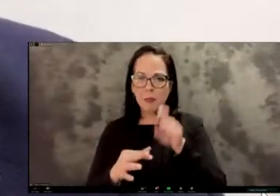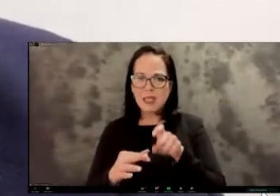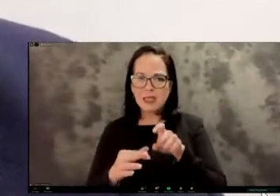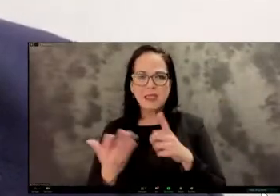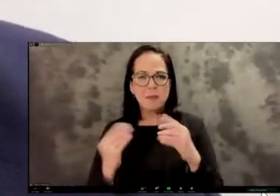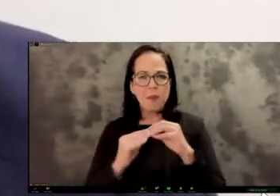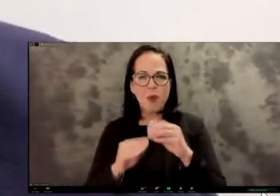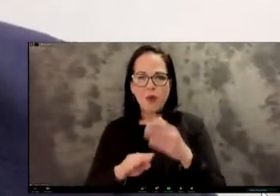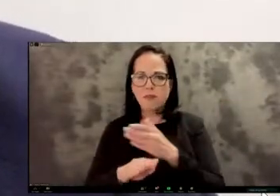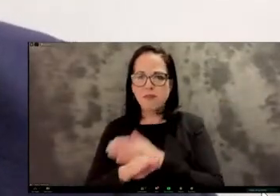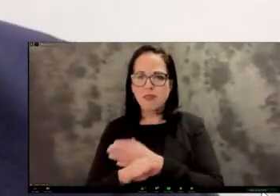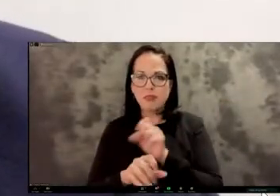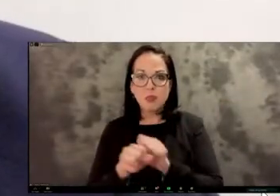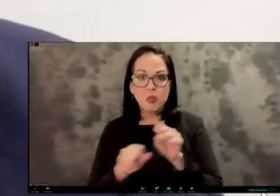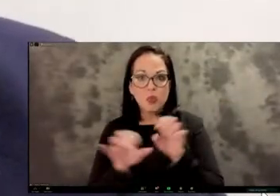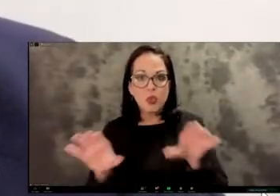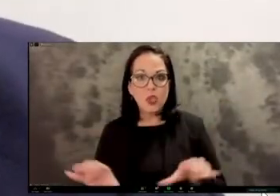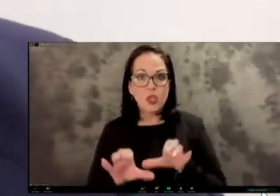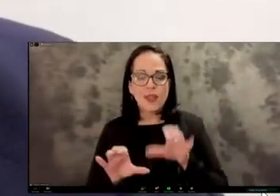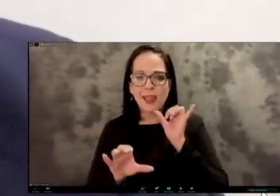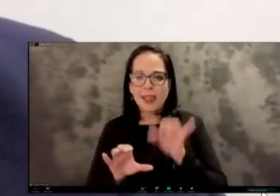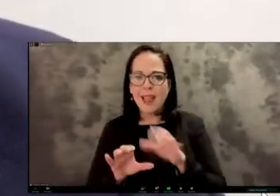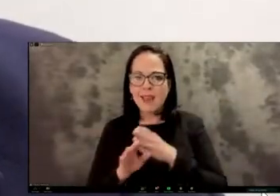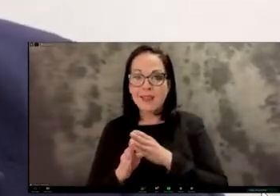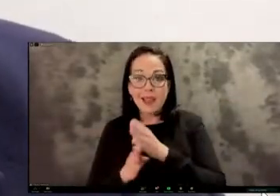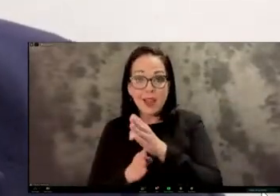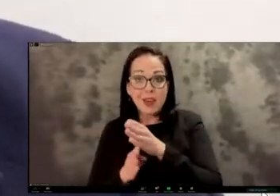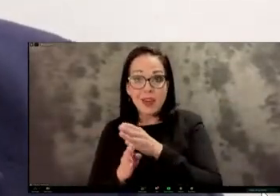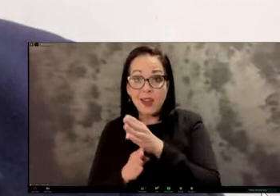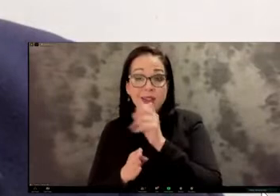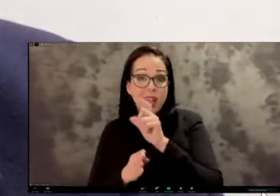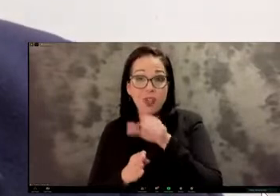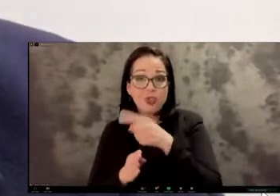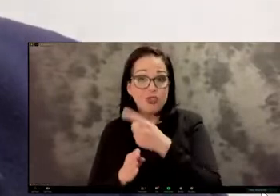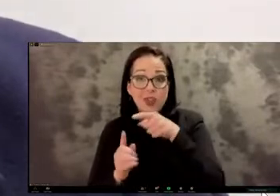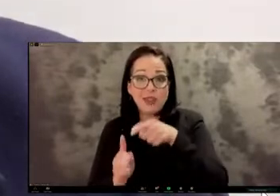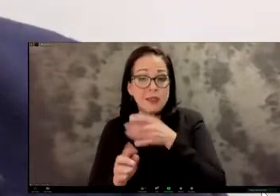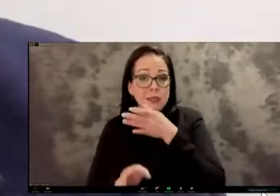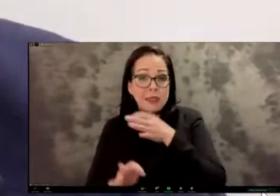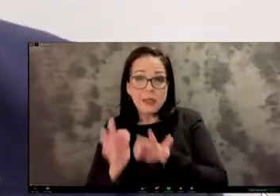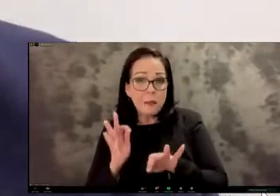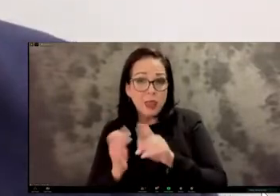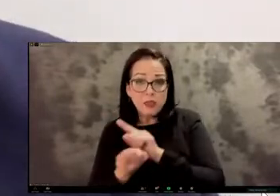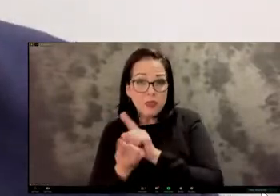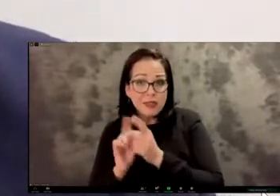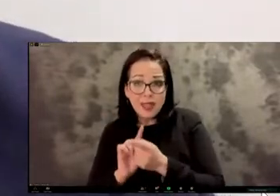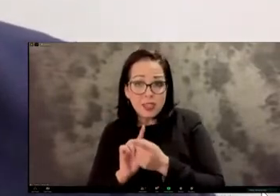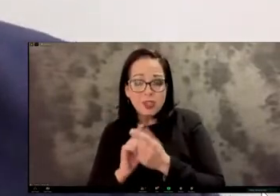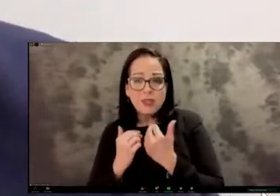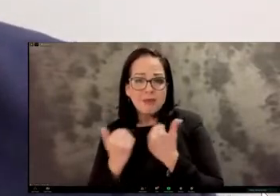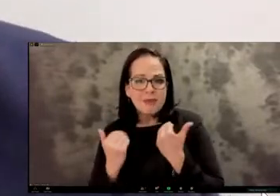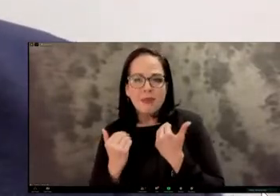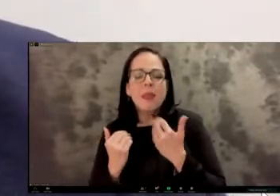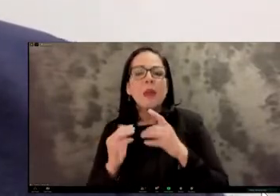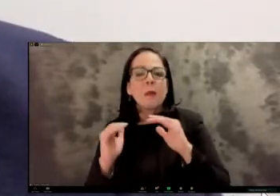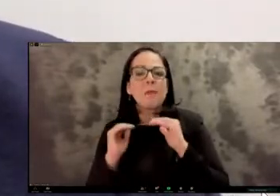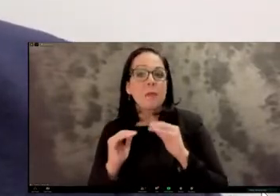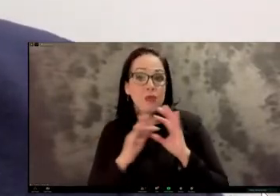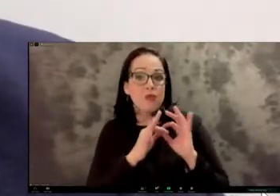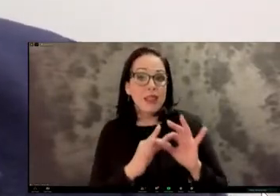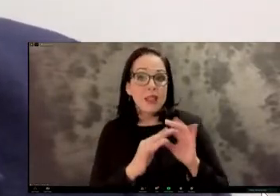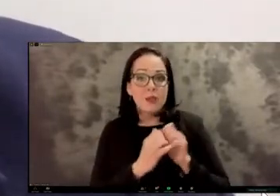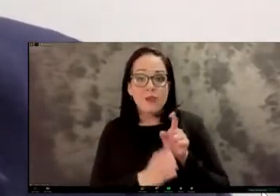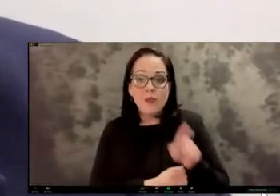that arena, not only just purely in terms of simplistic translation, but in terms